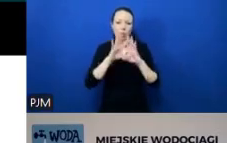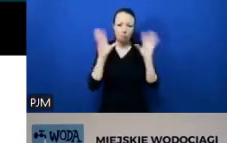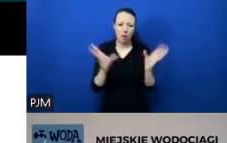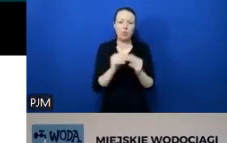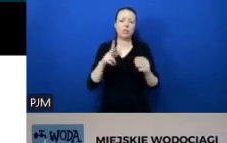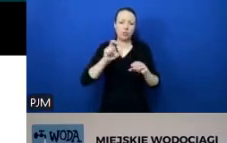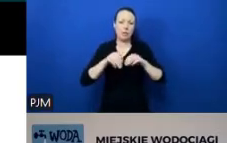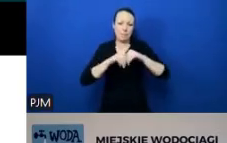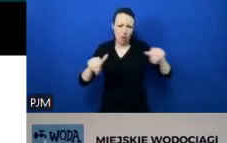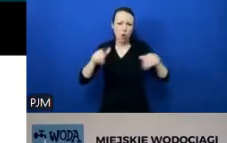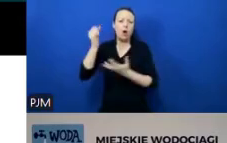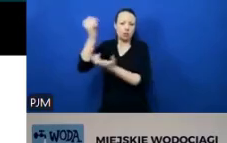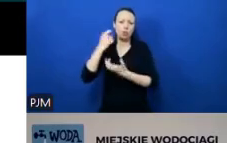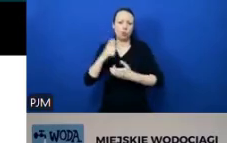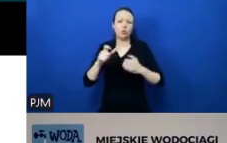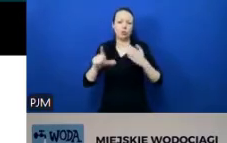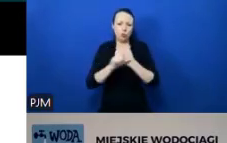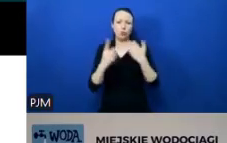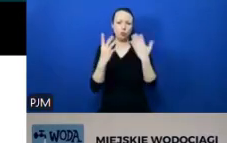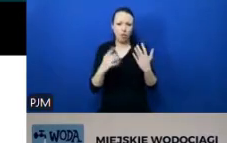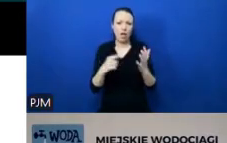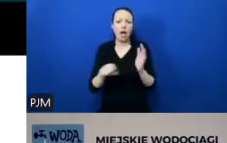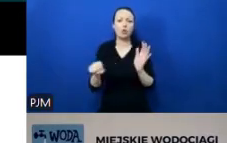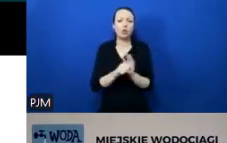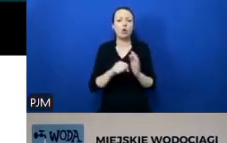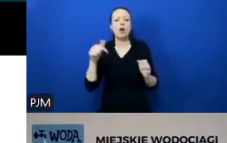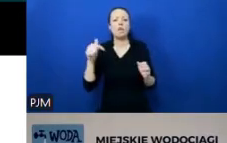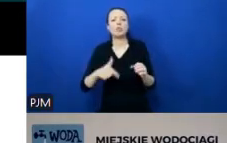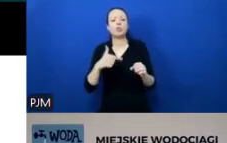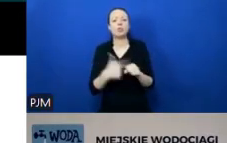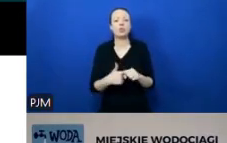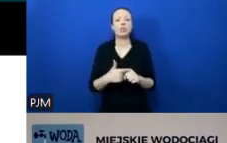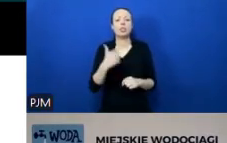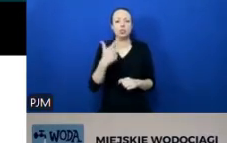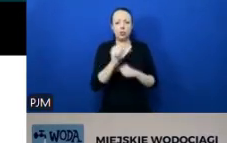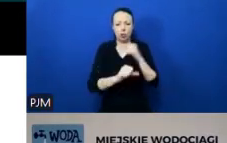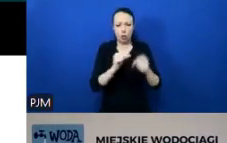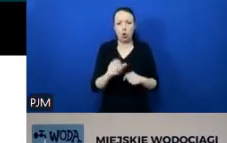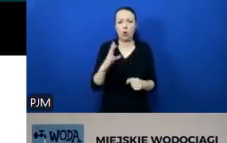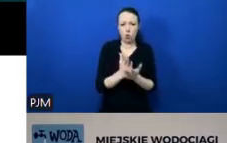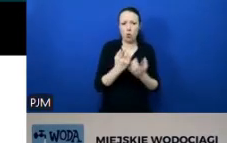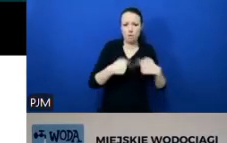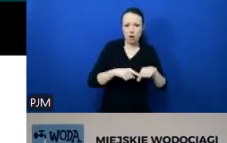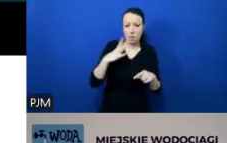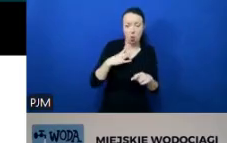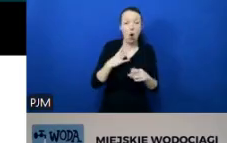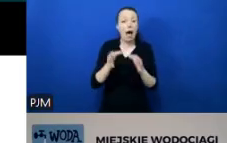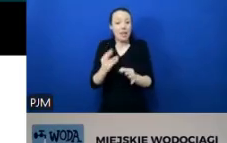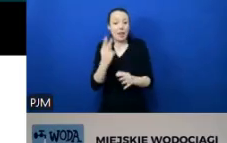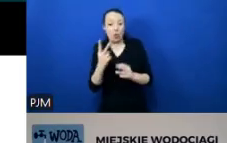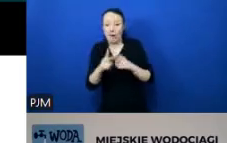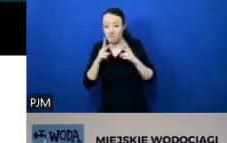was completed in 100% by the end of 2023, whereas the second stage is now